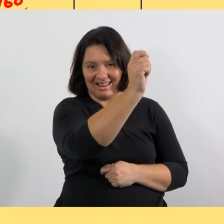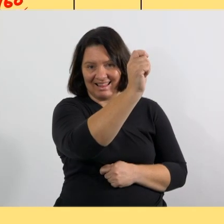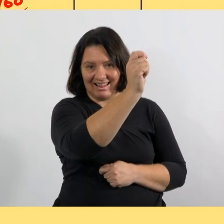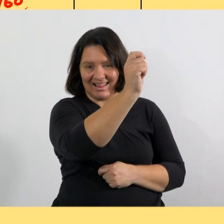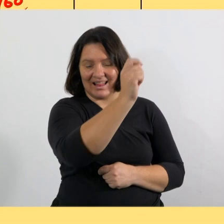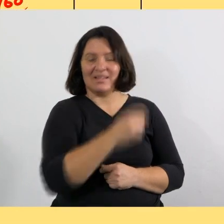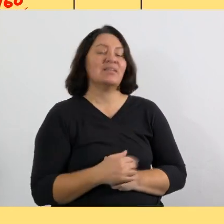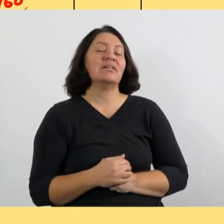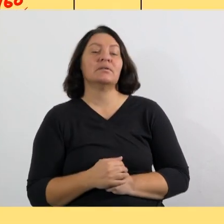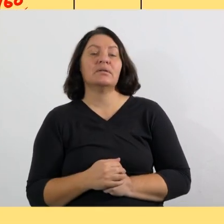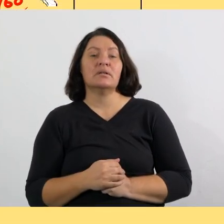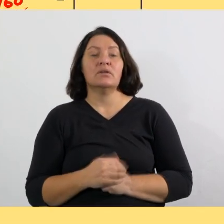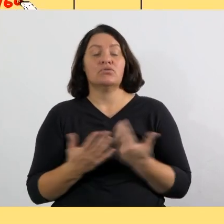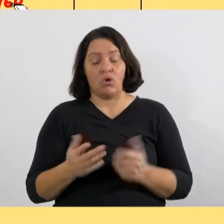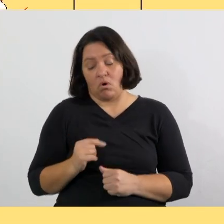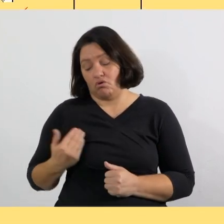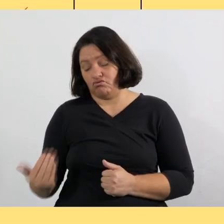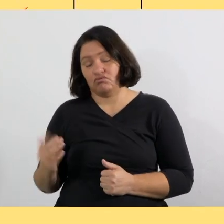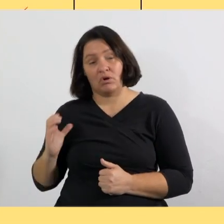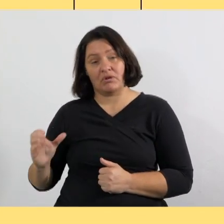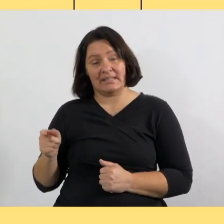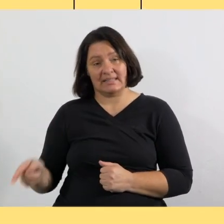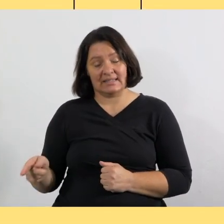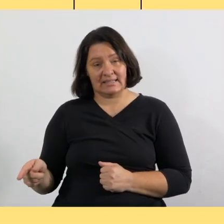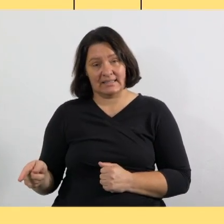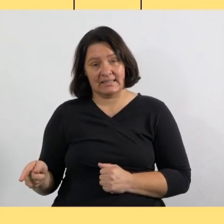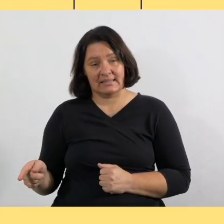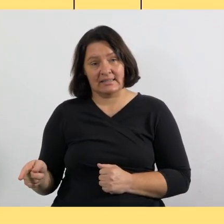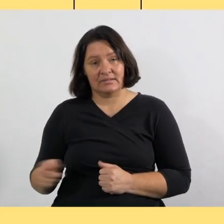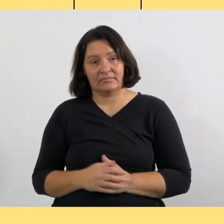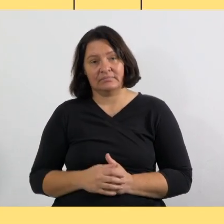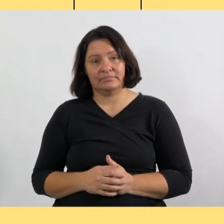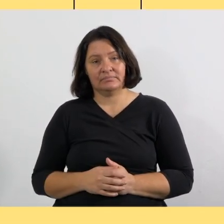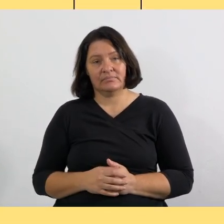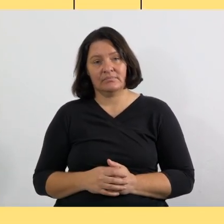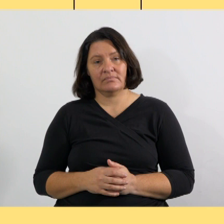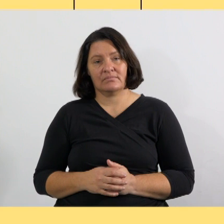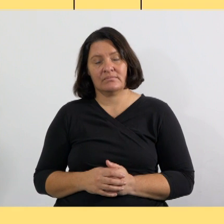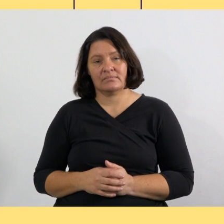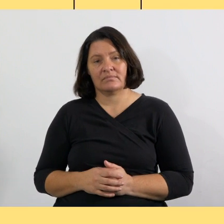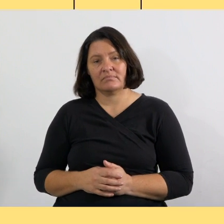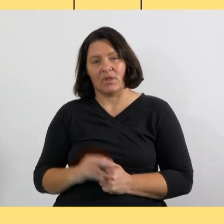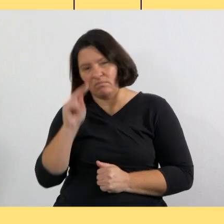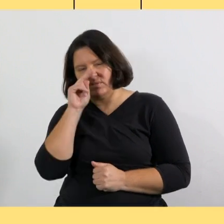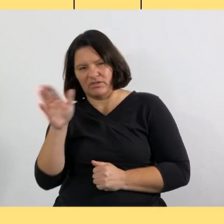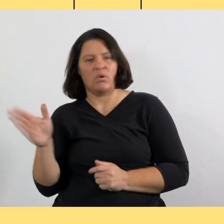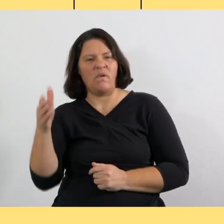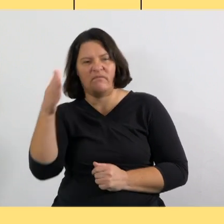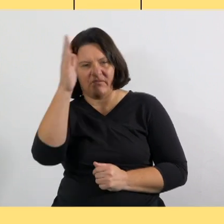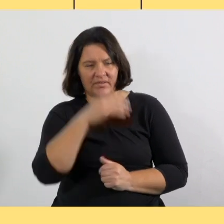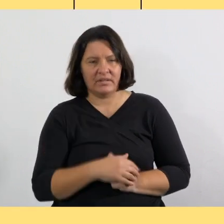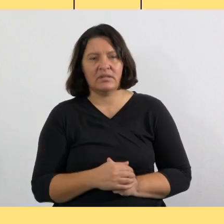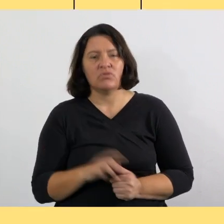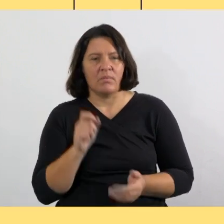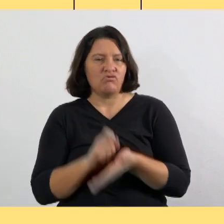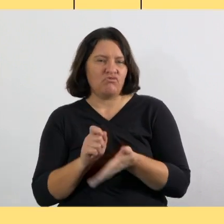credit side. I'm just going to remove this part here since you have already seen it so that I can write properly over there.